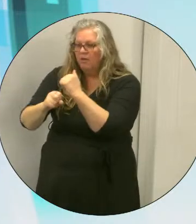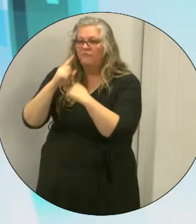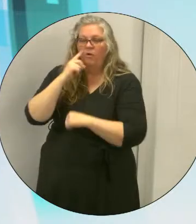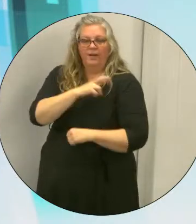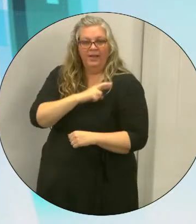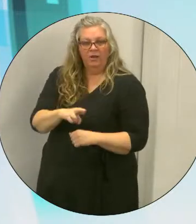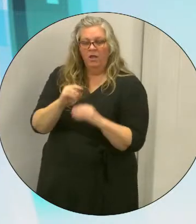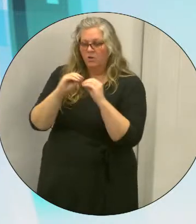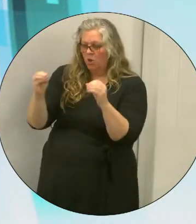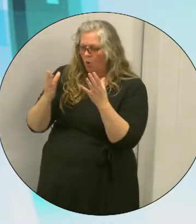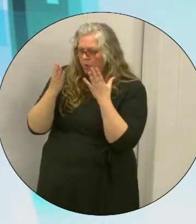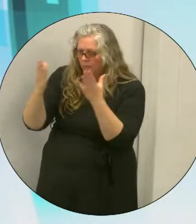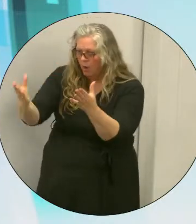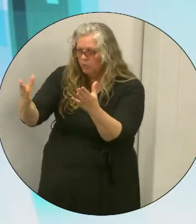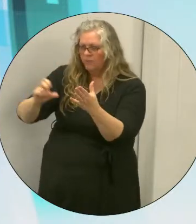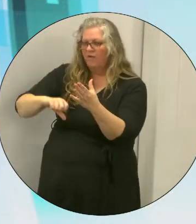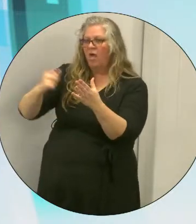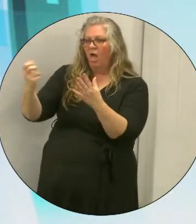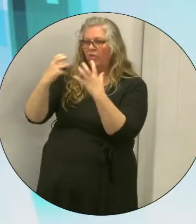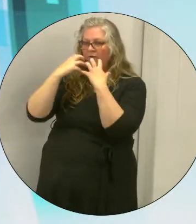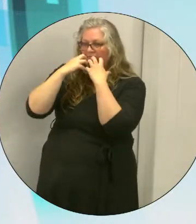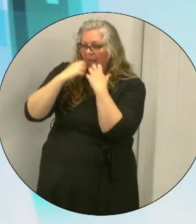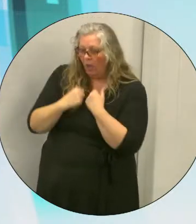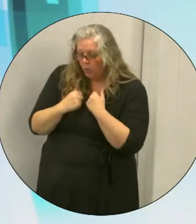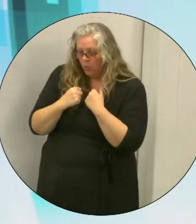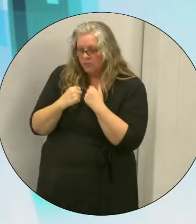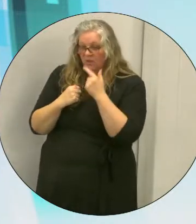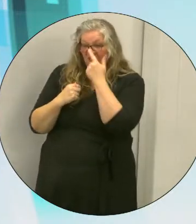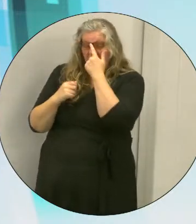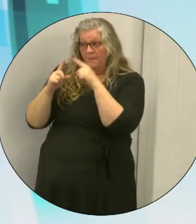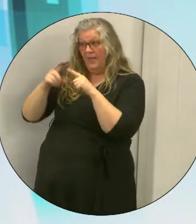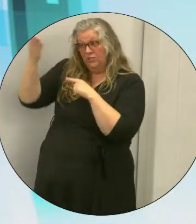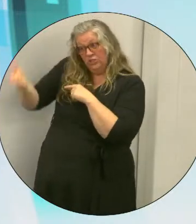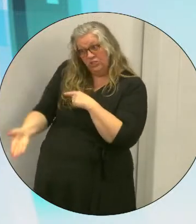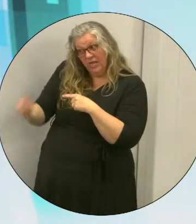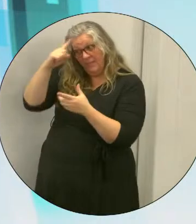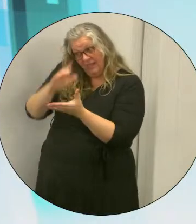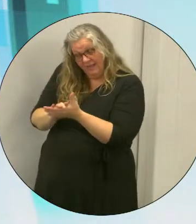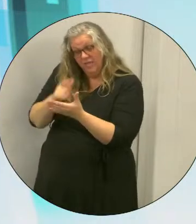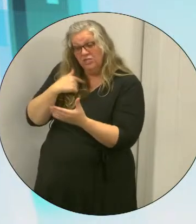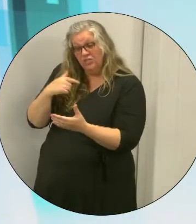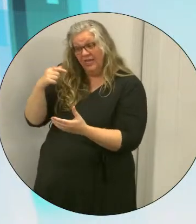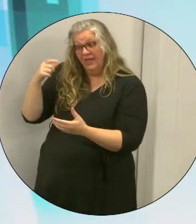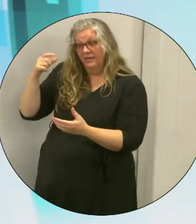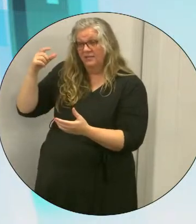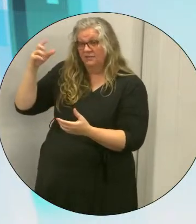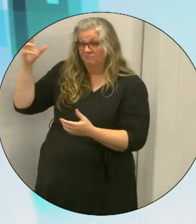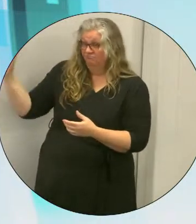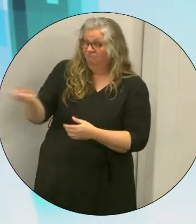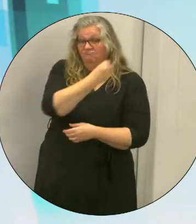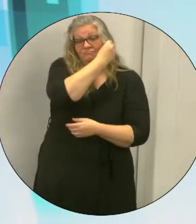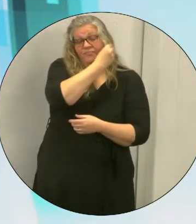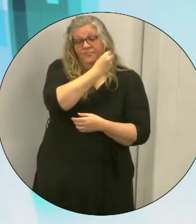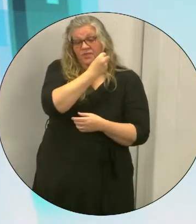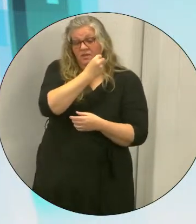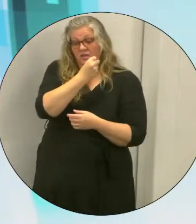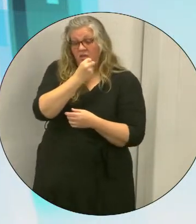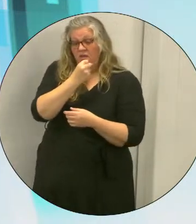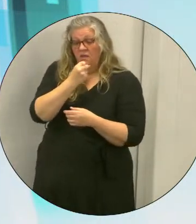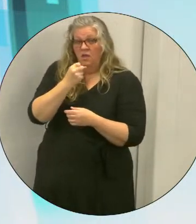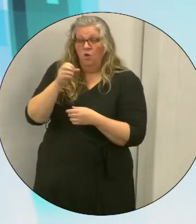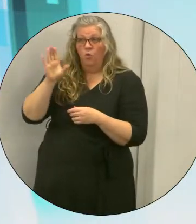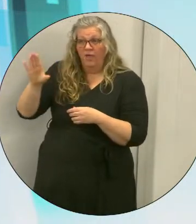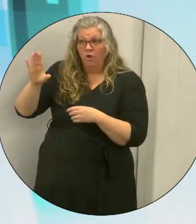was no promotion of any other values except for what she believes, and she is hijacking our district and the superintendent search with